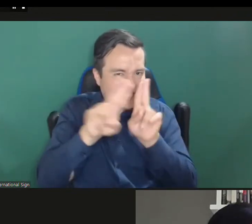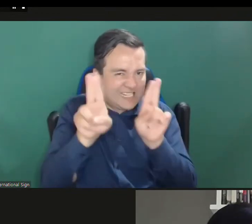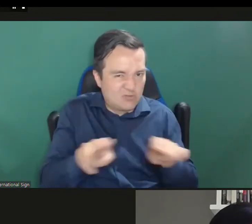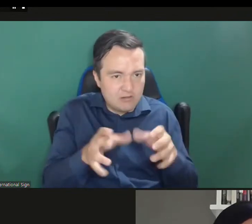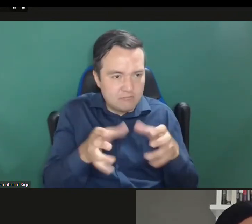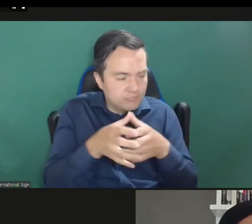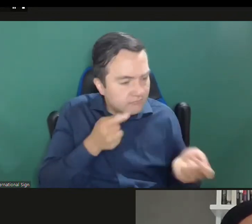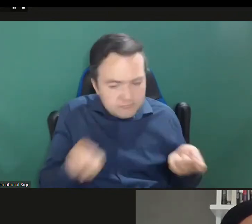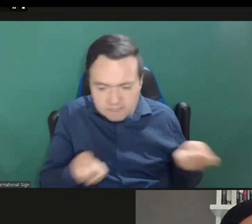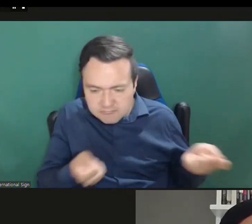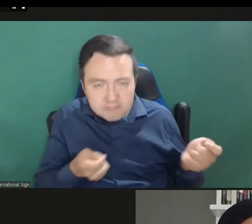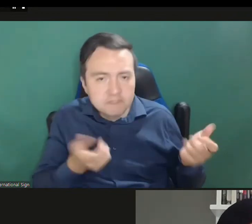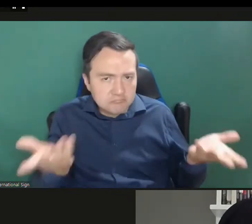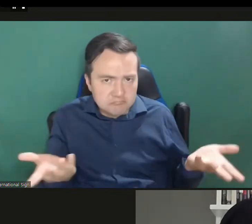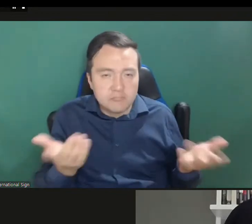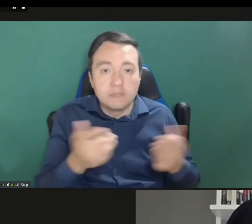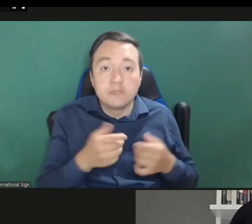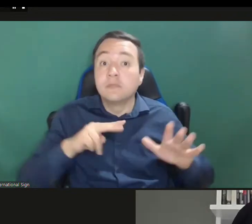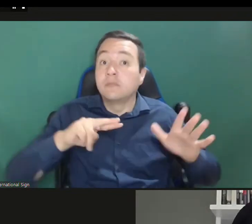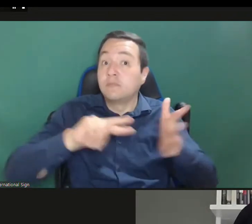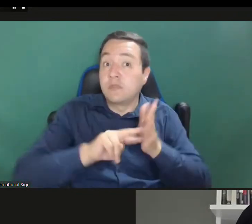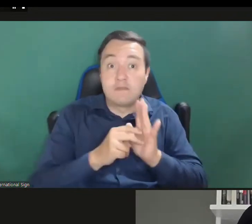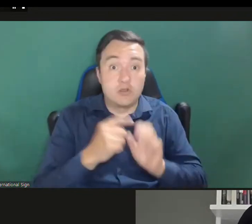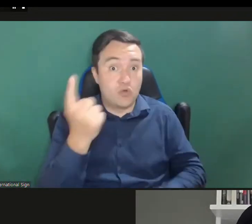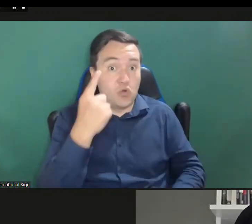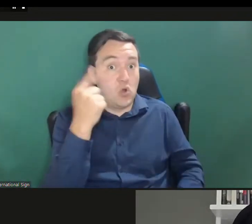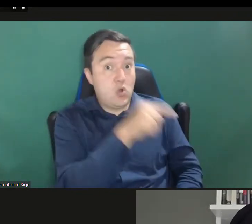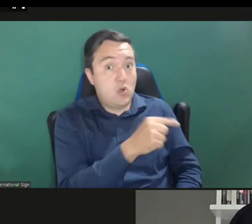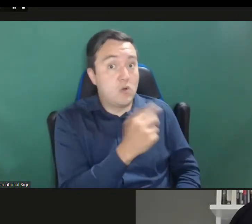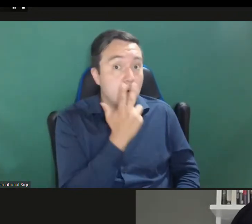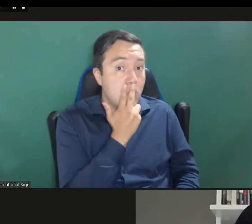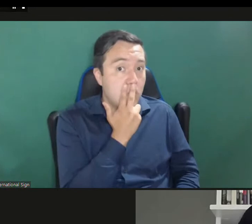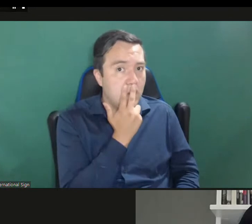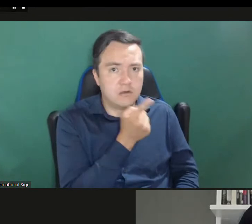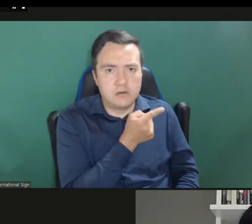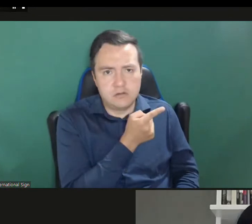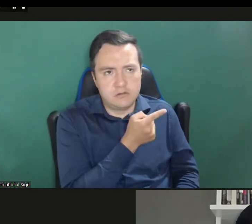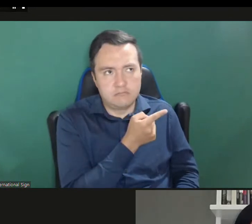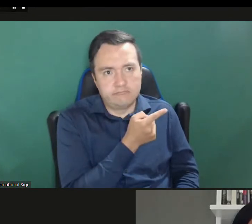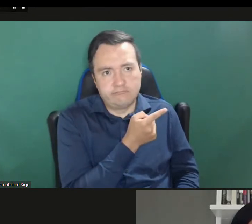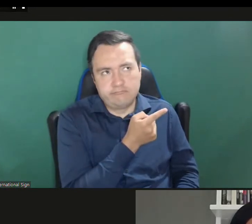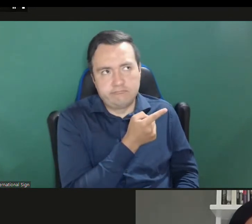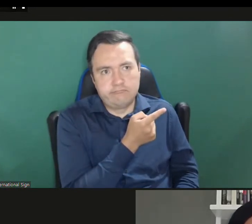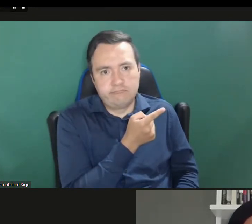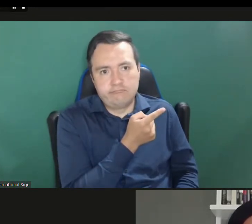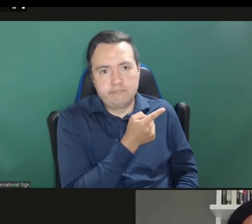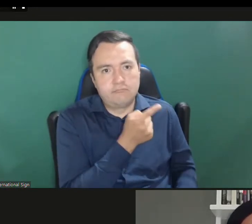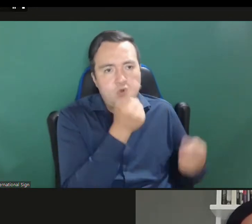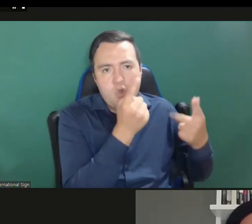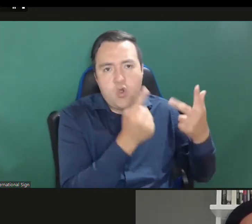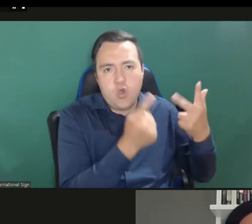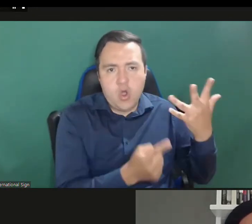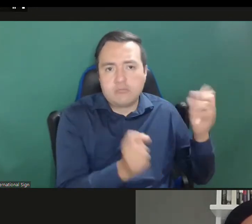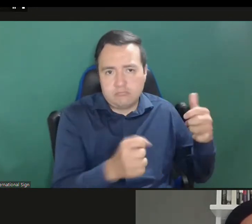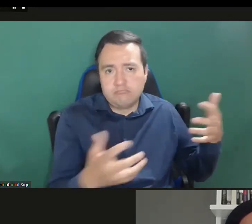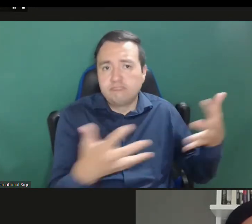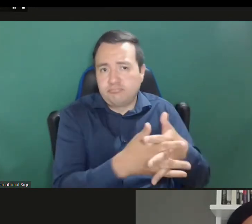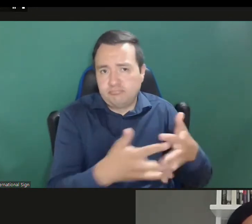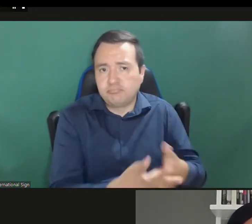carve-out was written, that does have bearing on other risk factors, not just